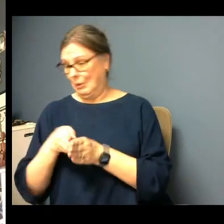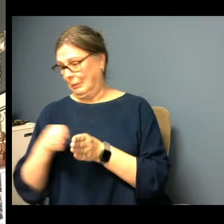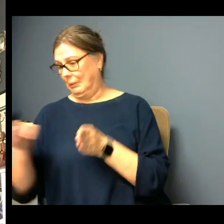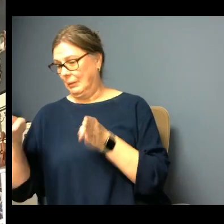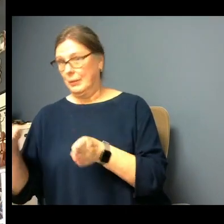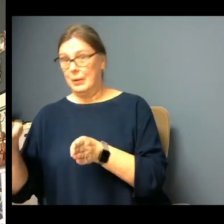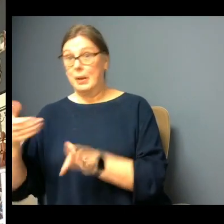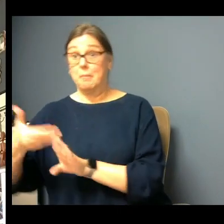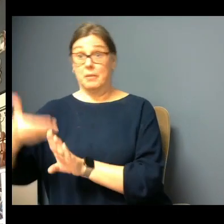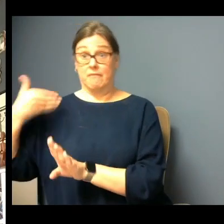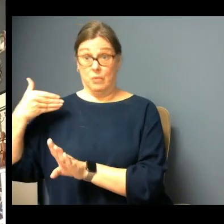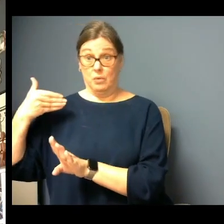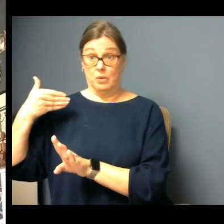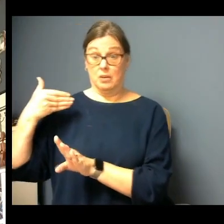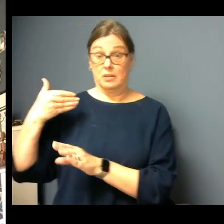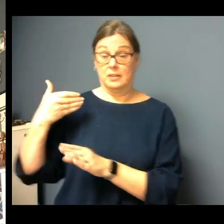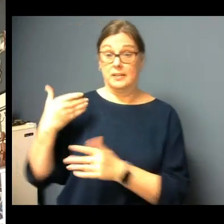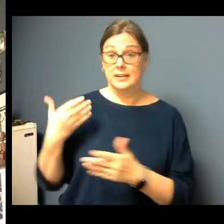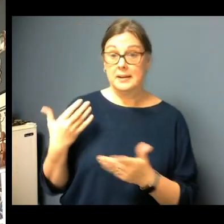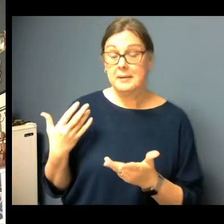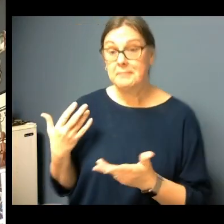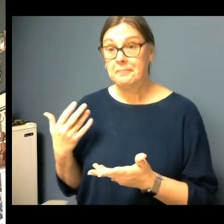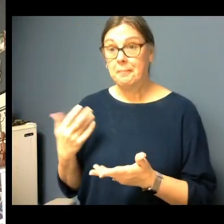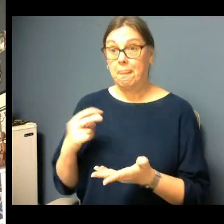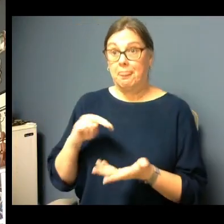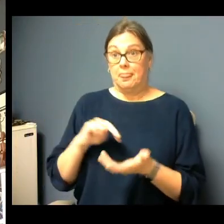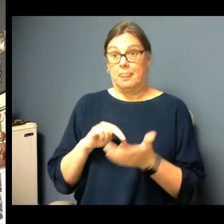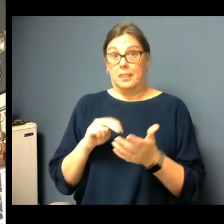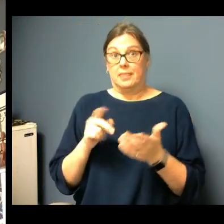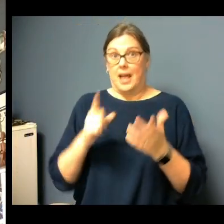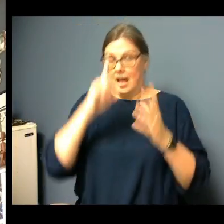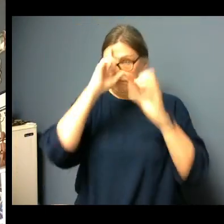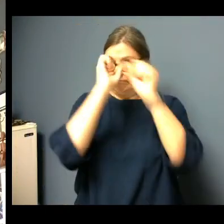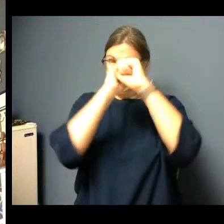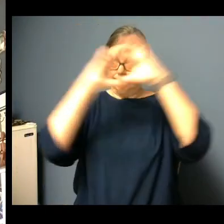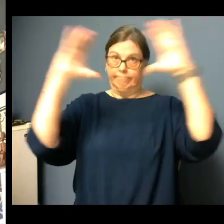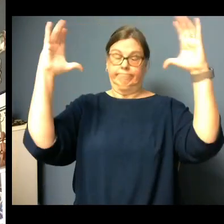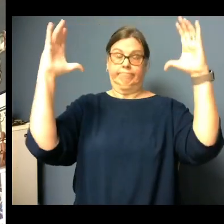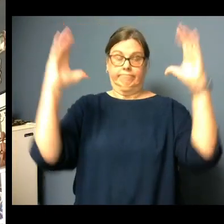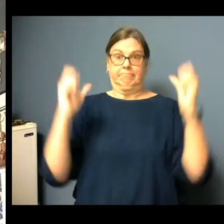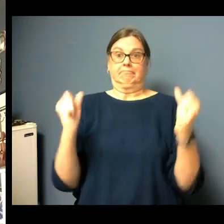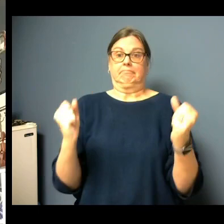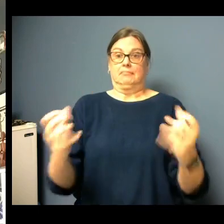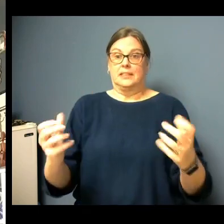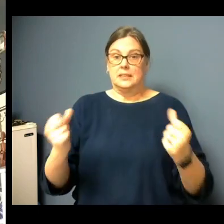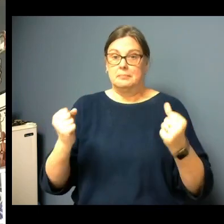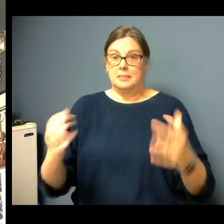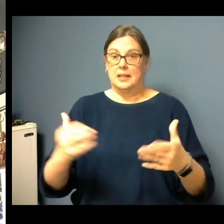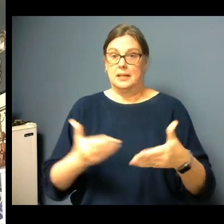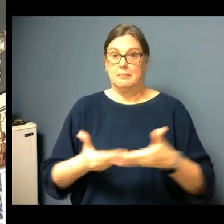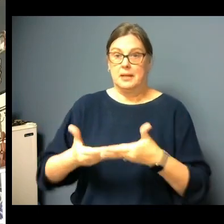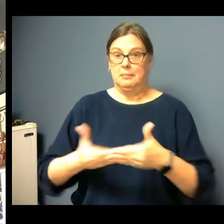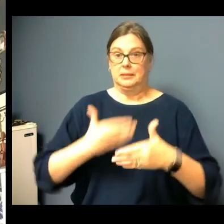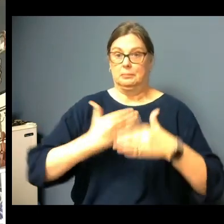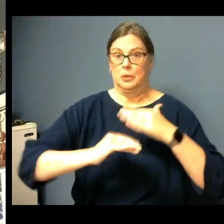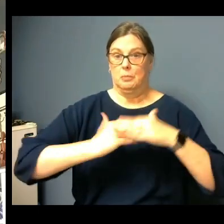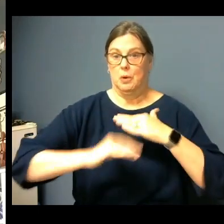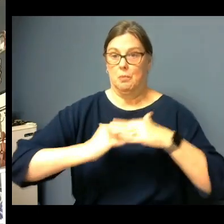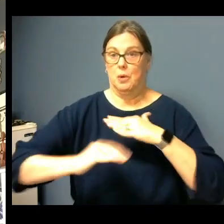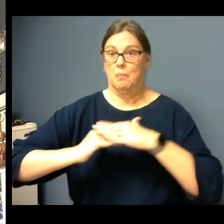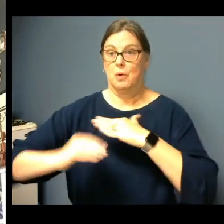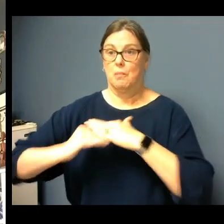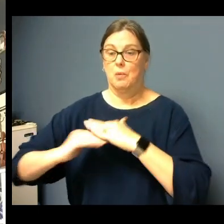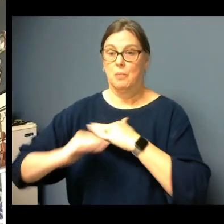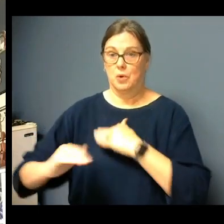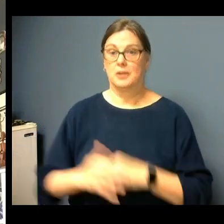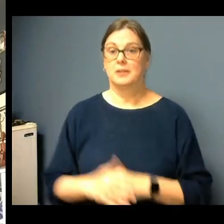these children being born, and the film clip you have is going to look at that. The MRS degree is a term that we're just using to talk about this